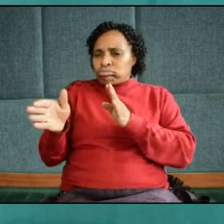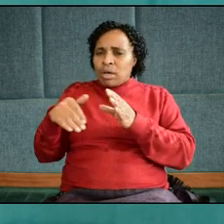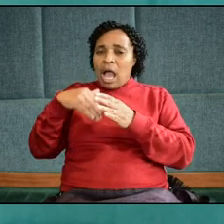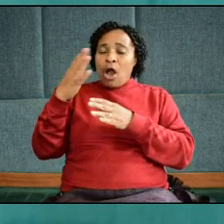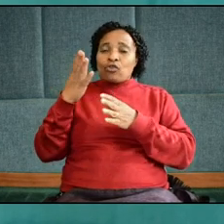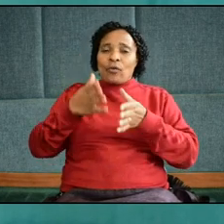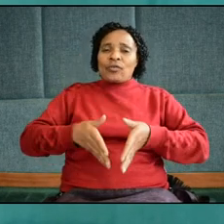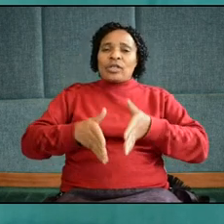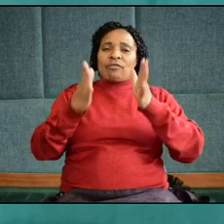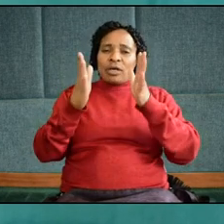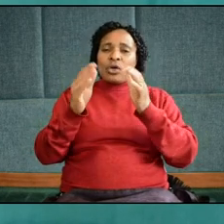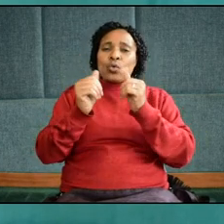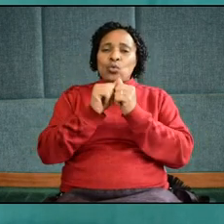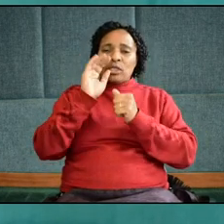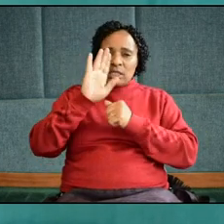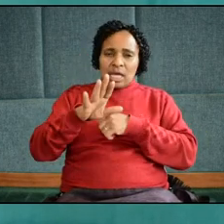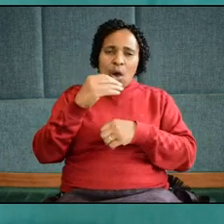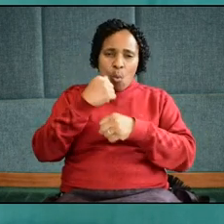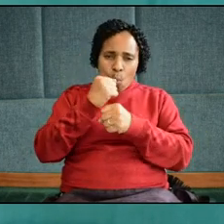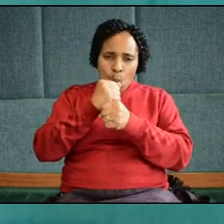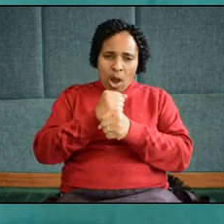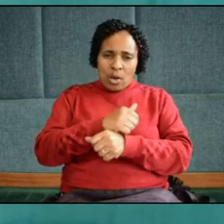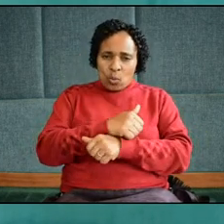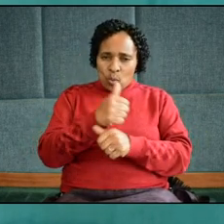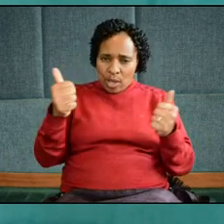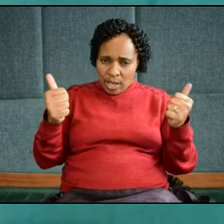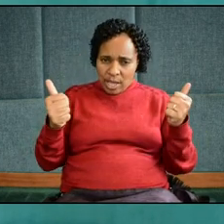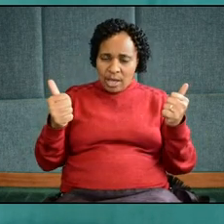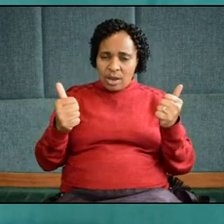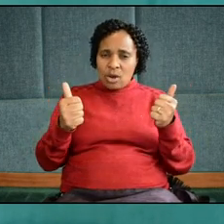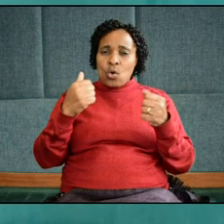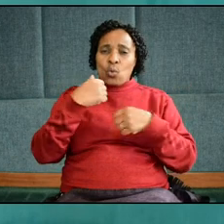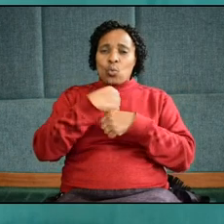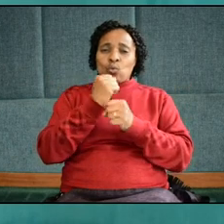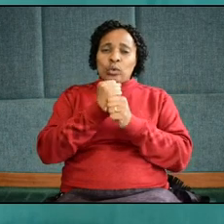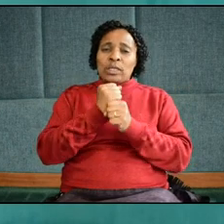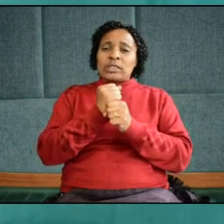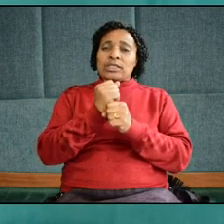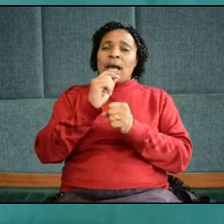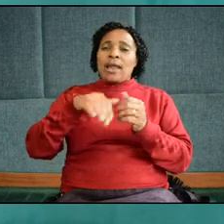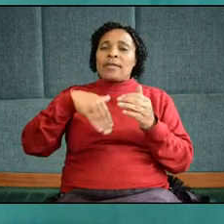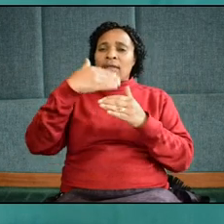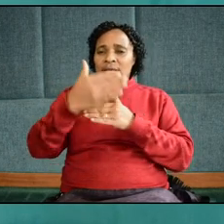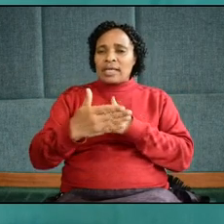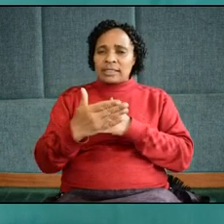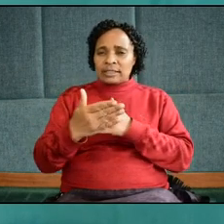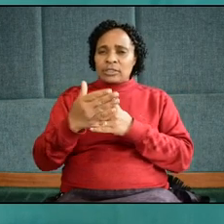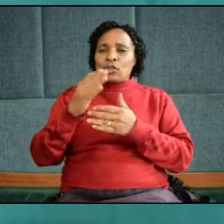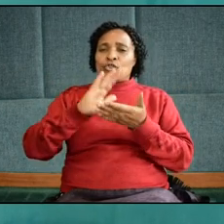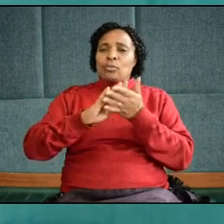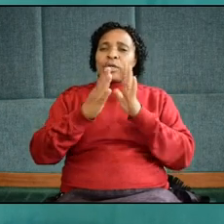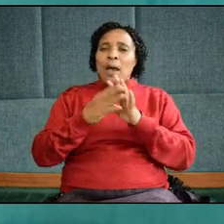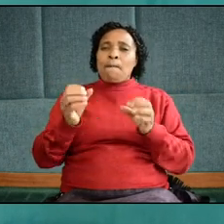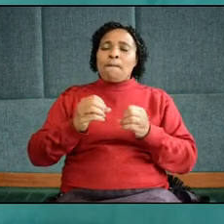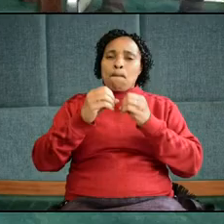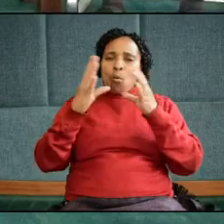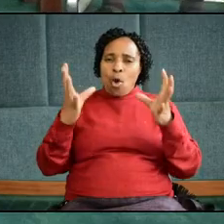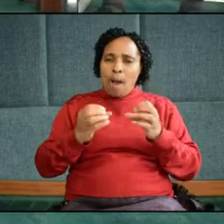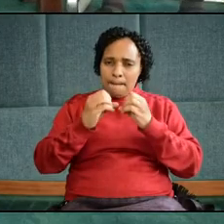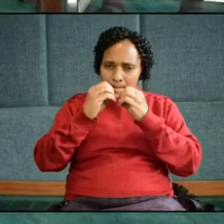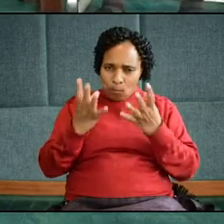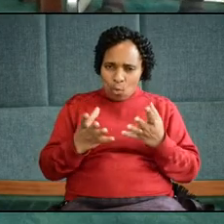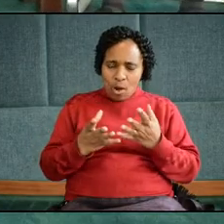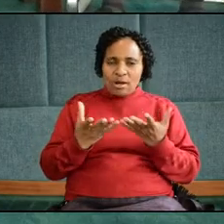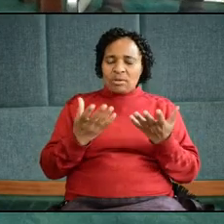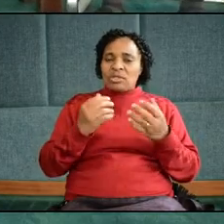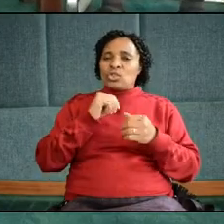strict integrity. One wrong step makes the next easier, and they become more and more presumptuous.